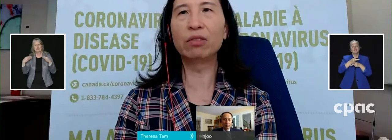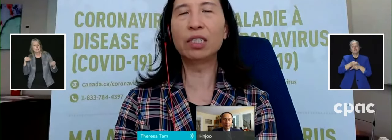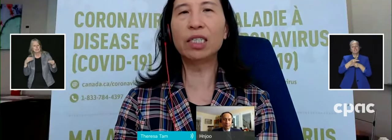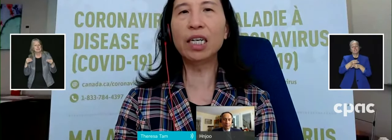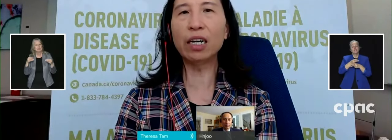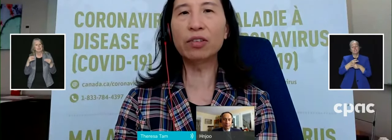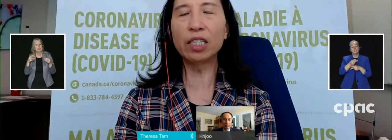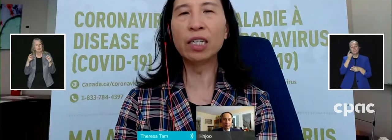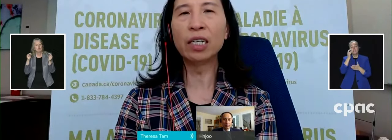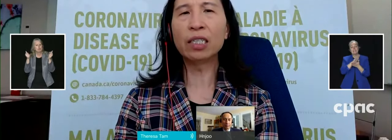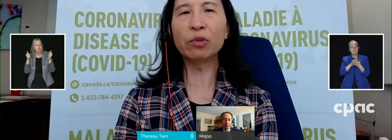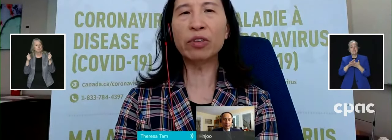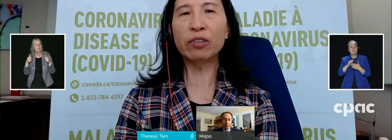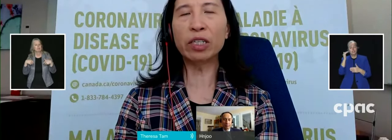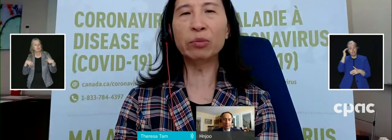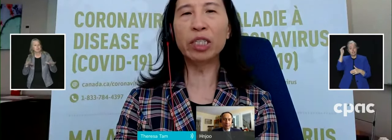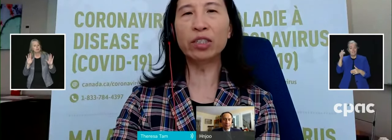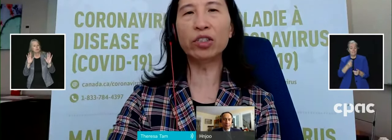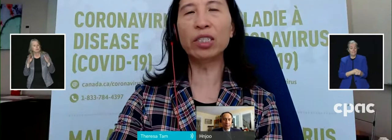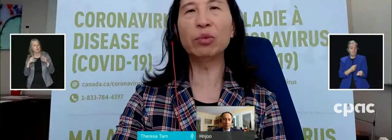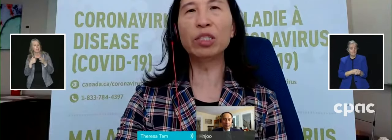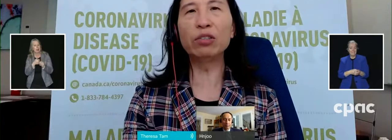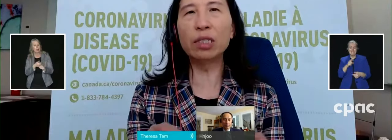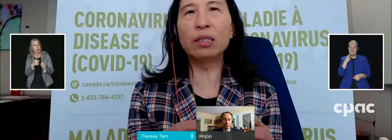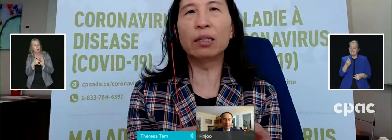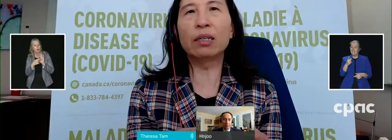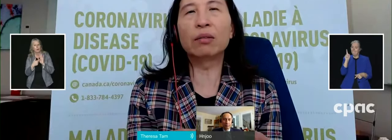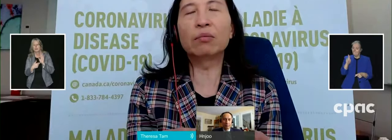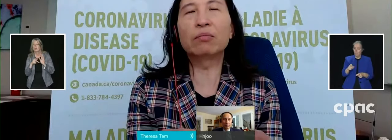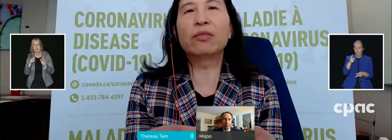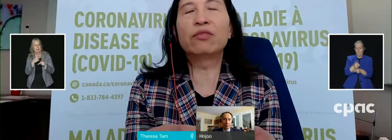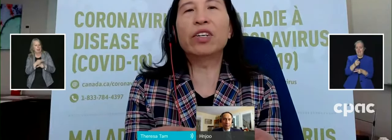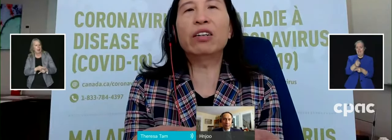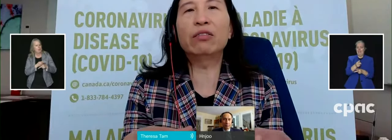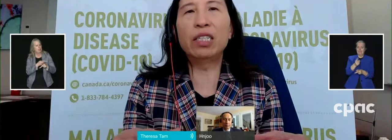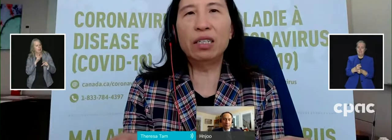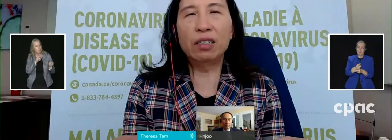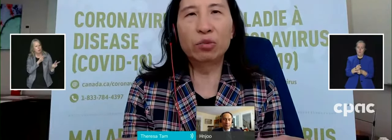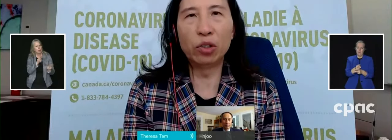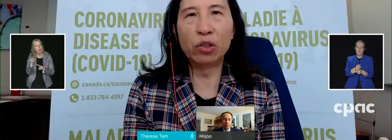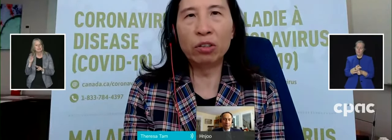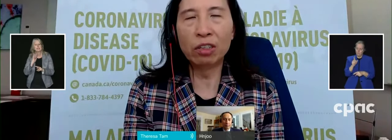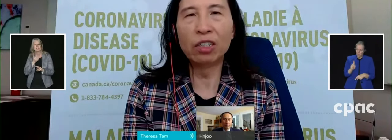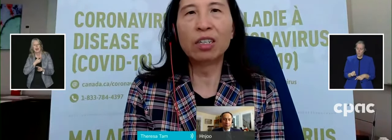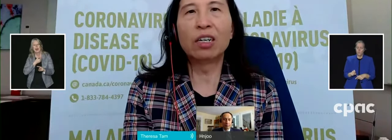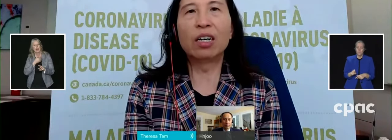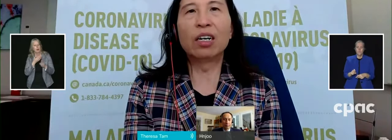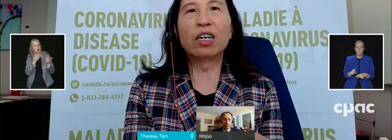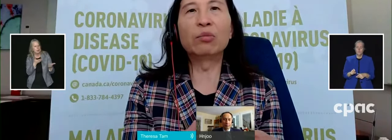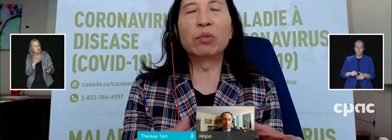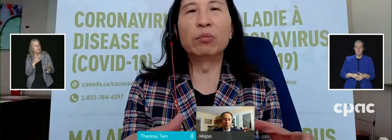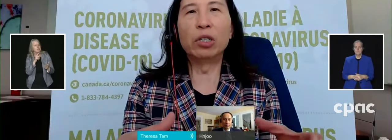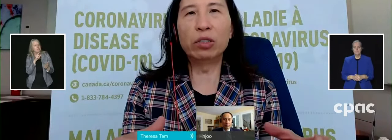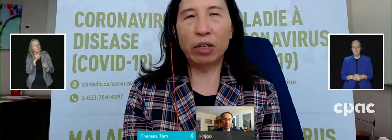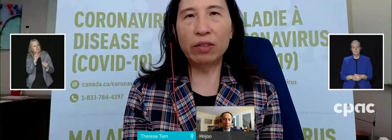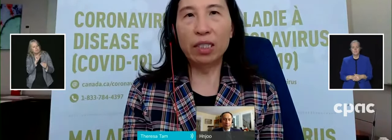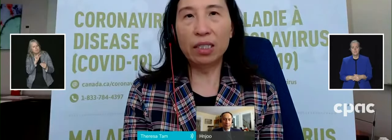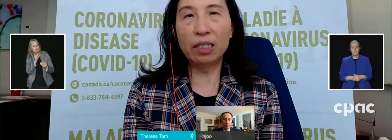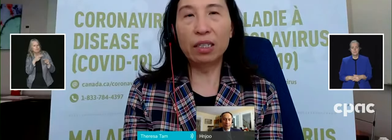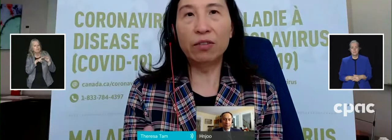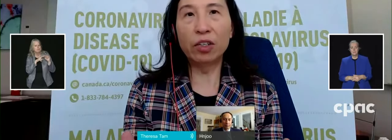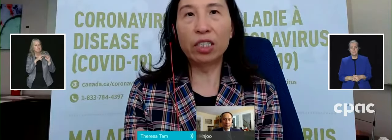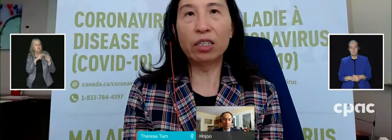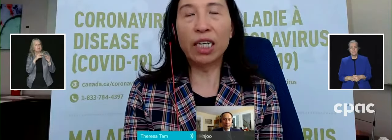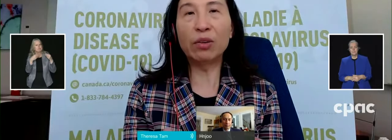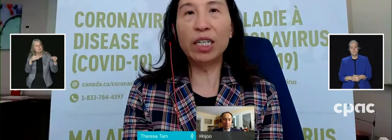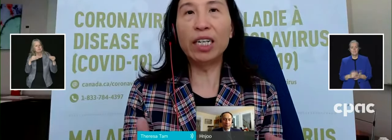to do it really carefully. Some of our recommendations have been do it very small. Most provinces